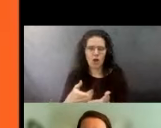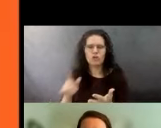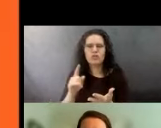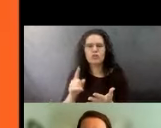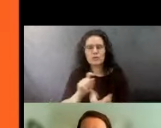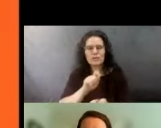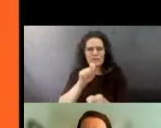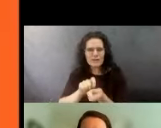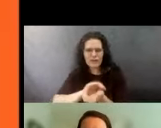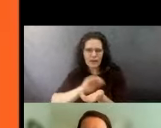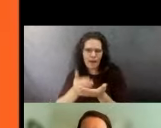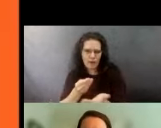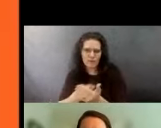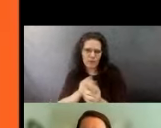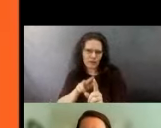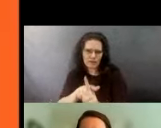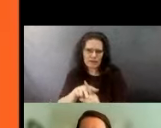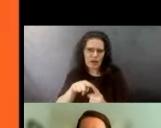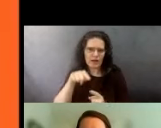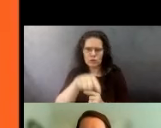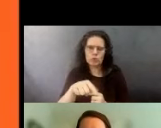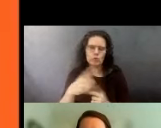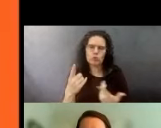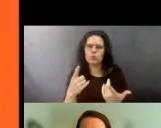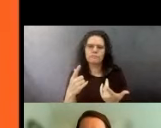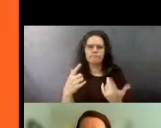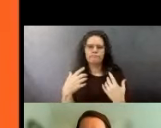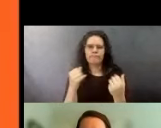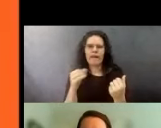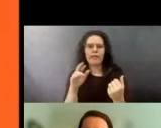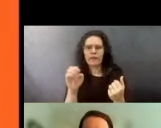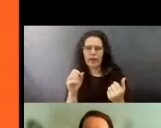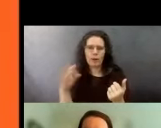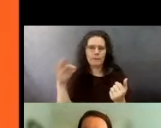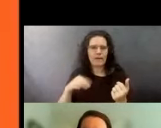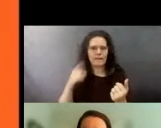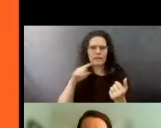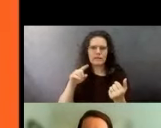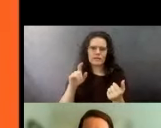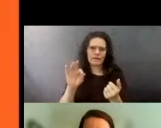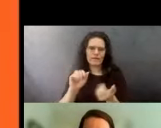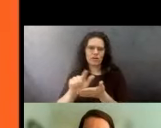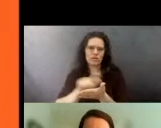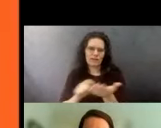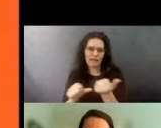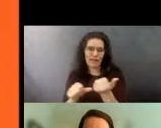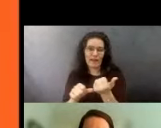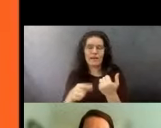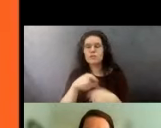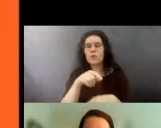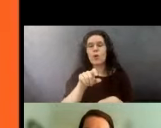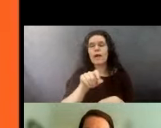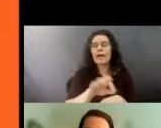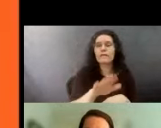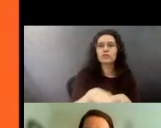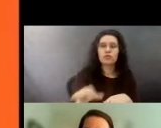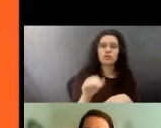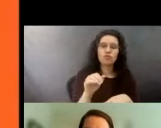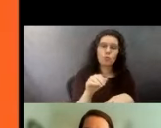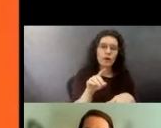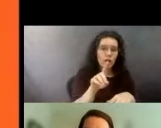legal aid. So for example, if a child with a learning disability was able to access increased therapies